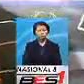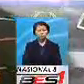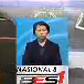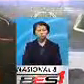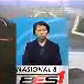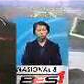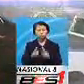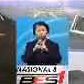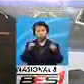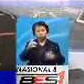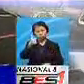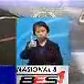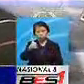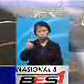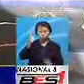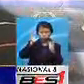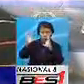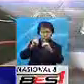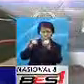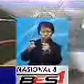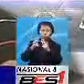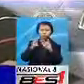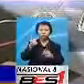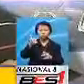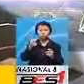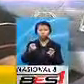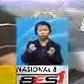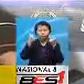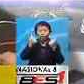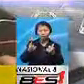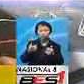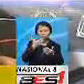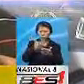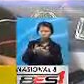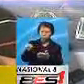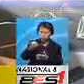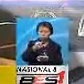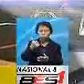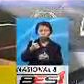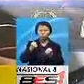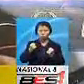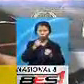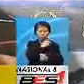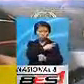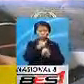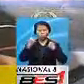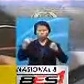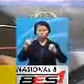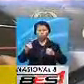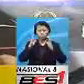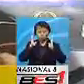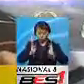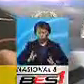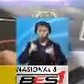They are good. Really, they are a good team. They are fast, you know. They have good, you know, strength, good bodies,